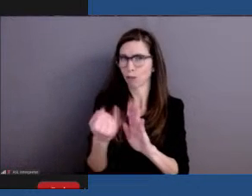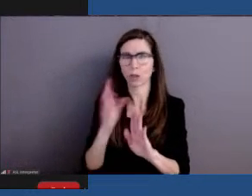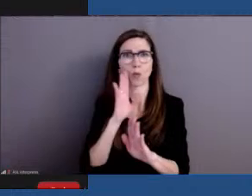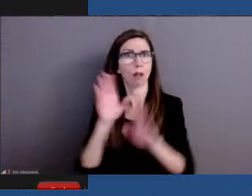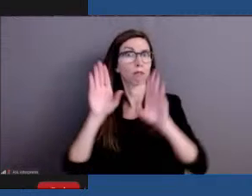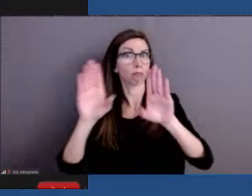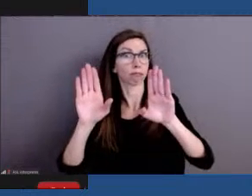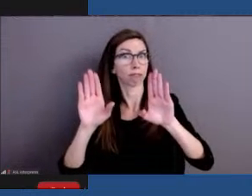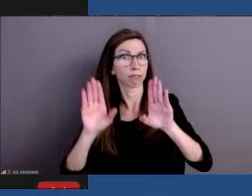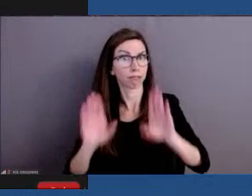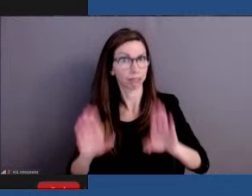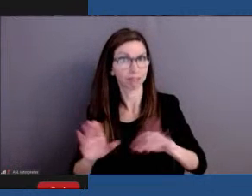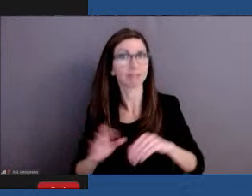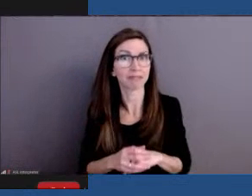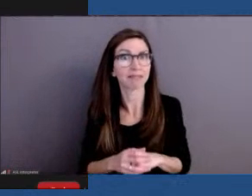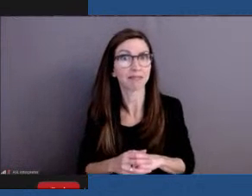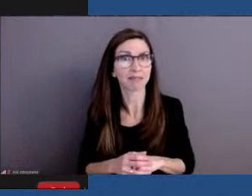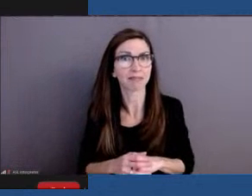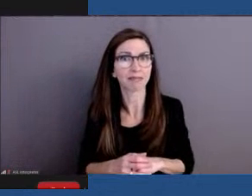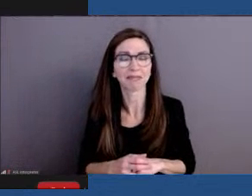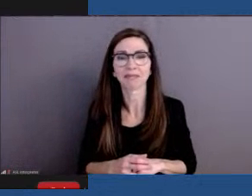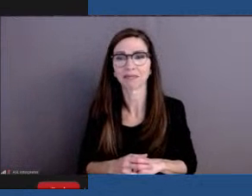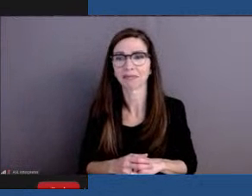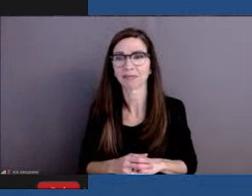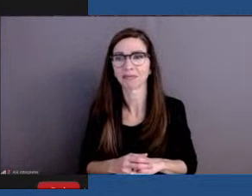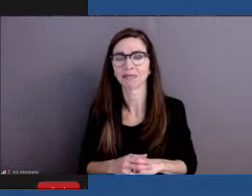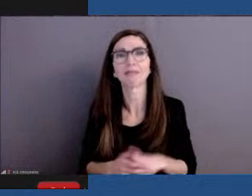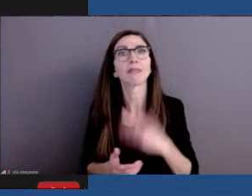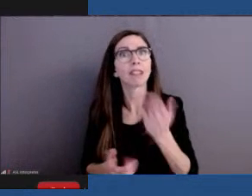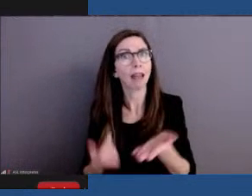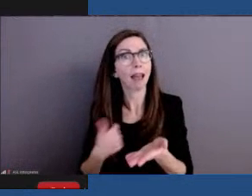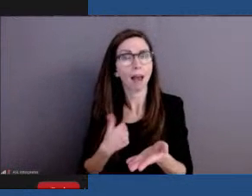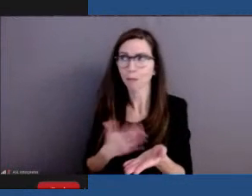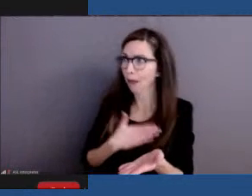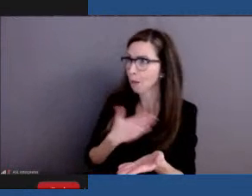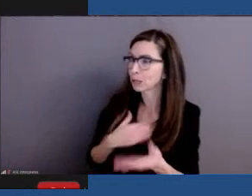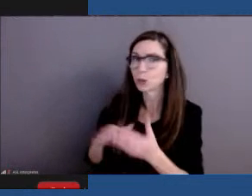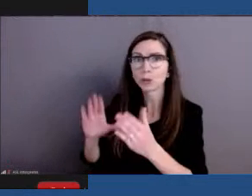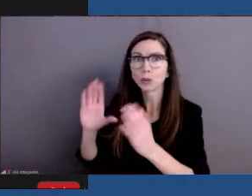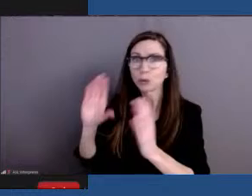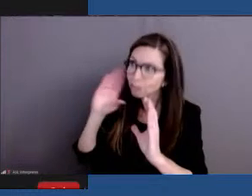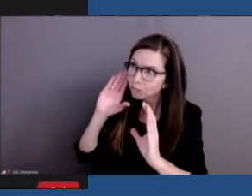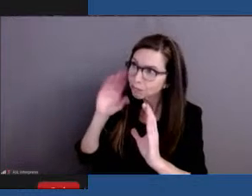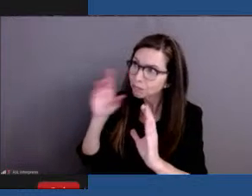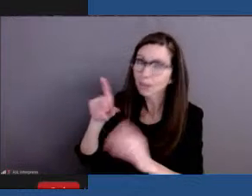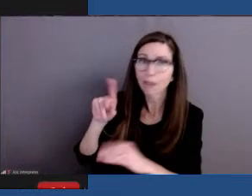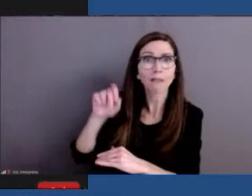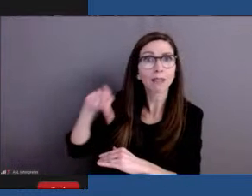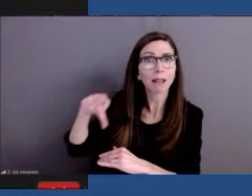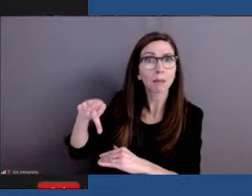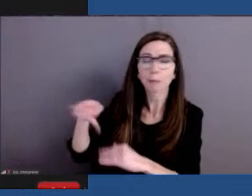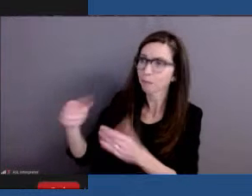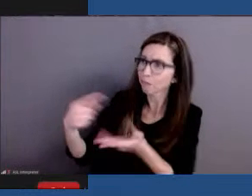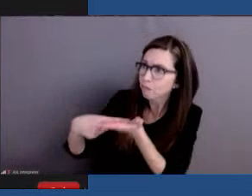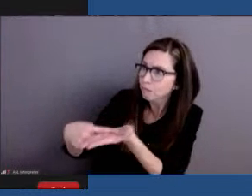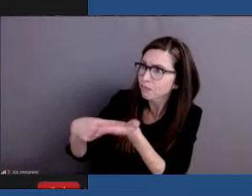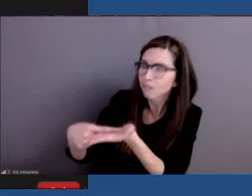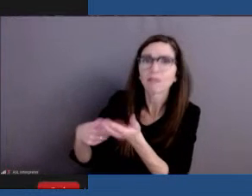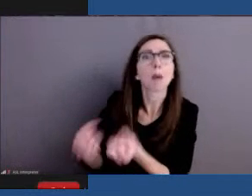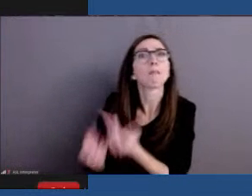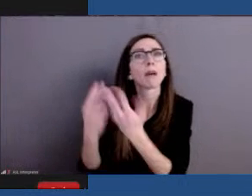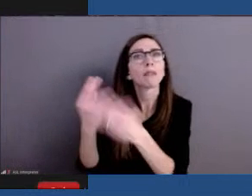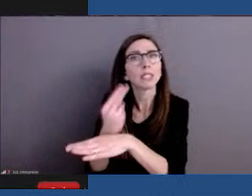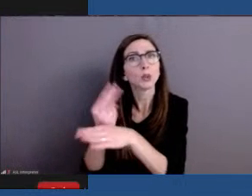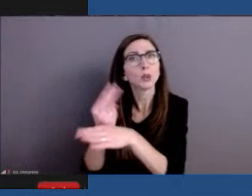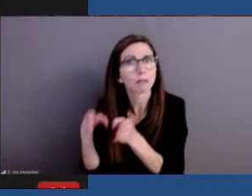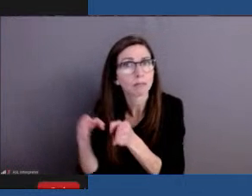know I was really happy to listen to Philip and him talking about multi-use pathways, because right now that's one of